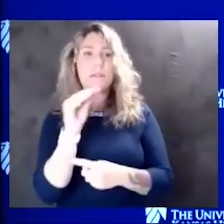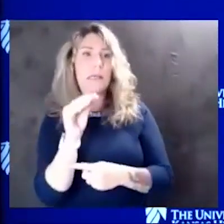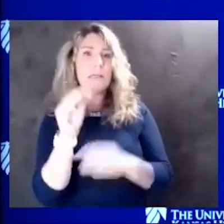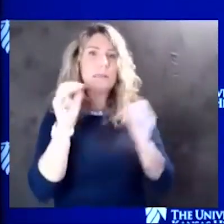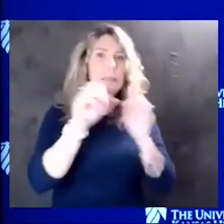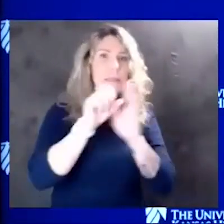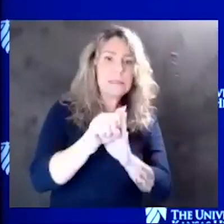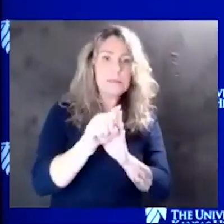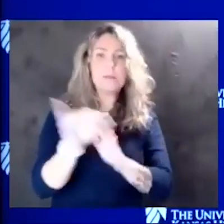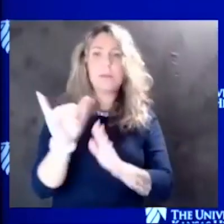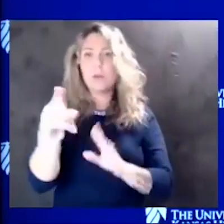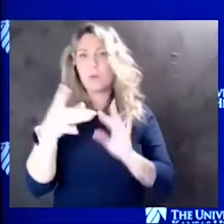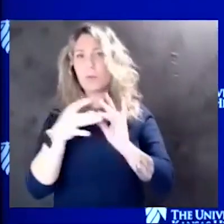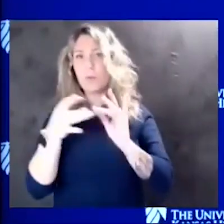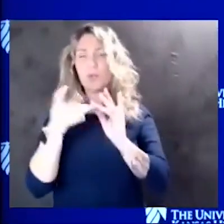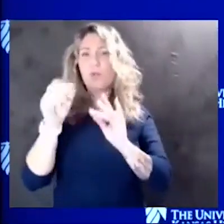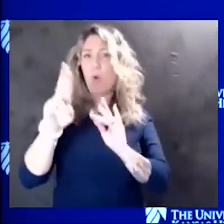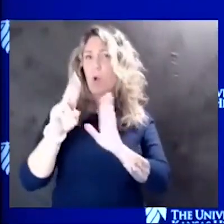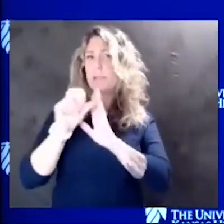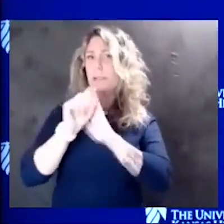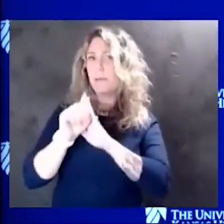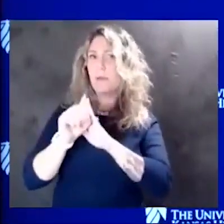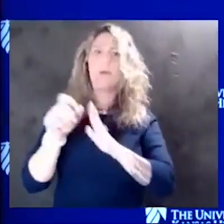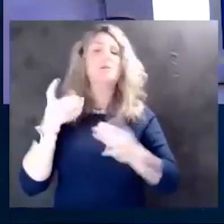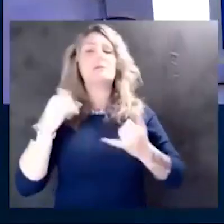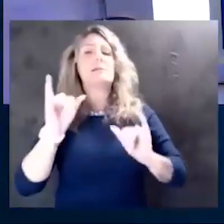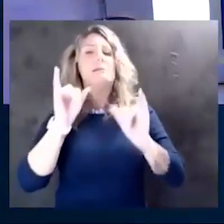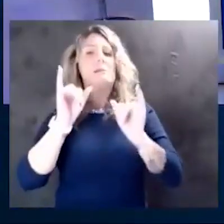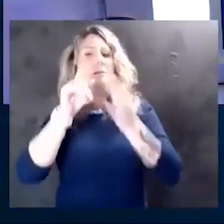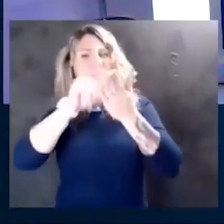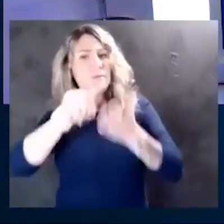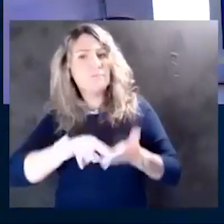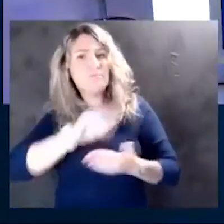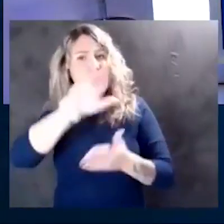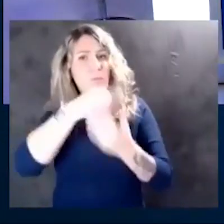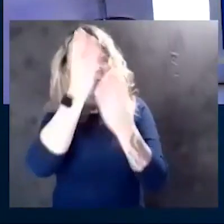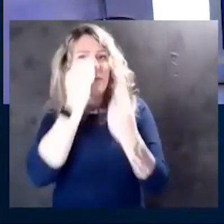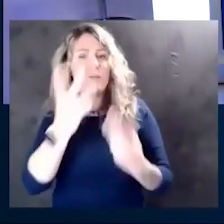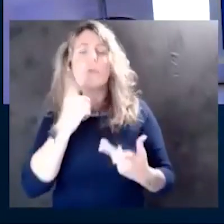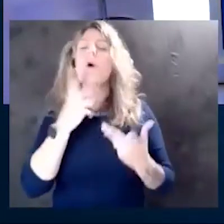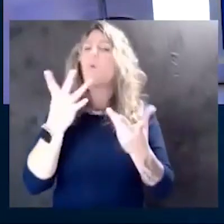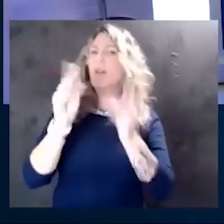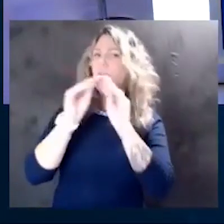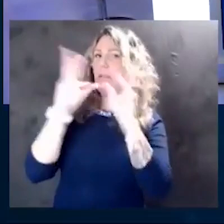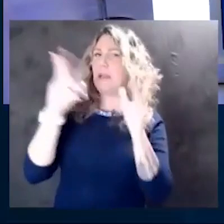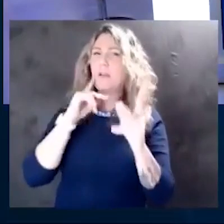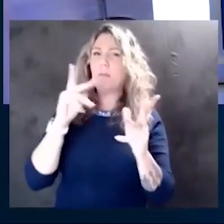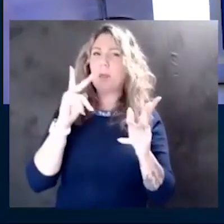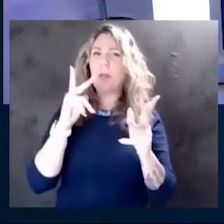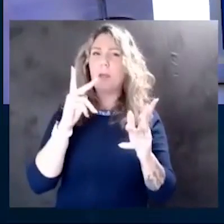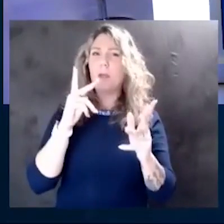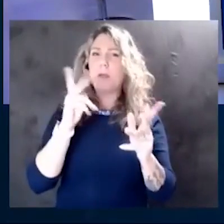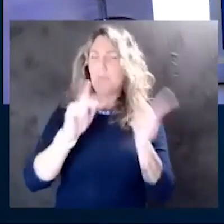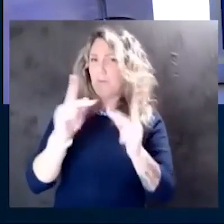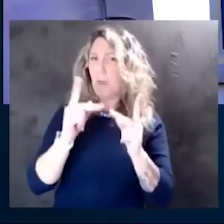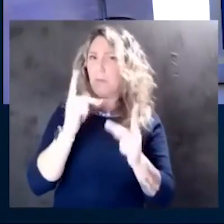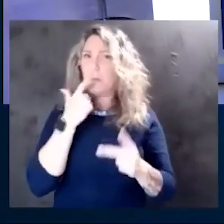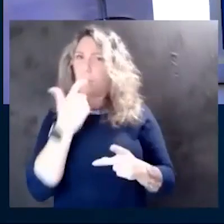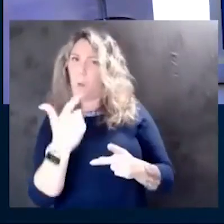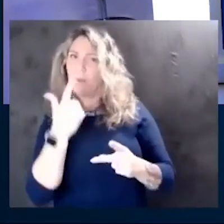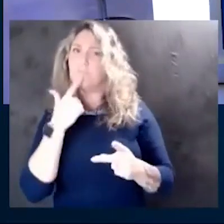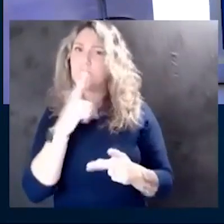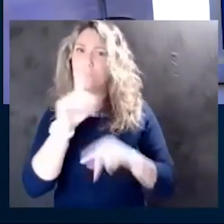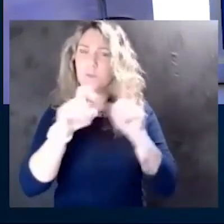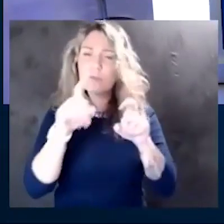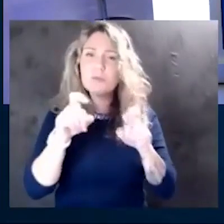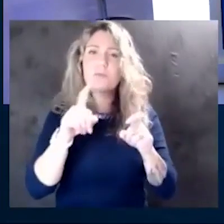even symptomatic. So we are still looking for some of that information. I want to clear something up. We have some viewers that have a question, Dr. Polsak,